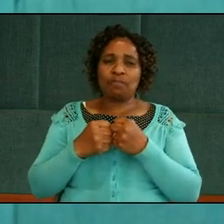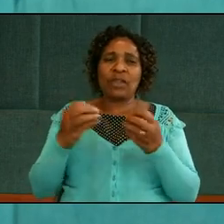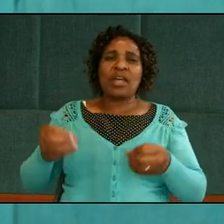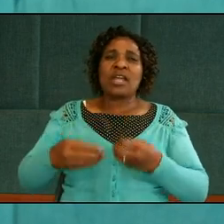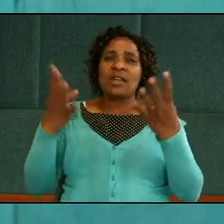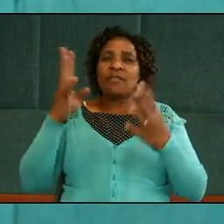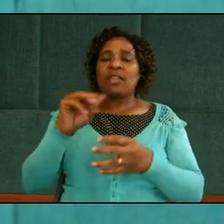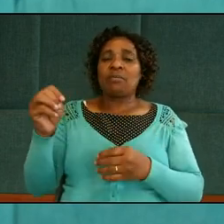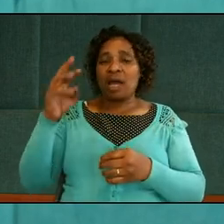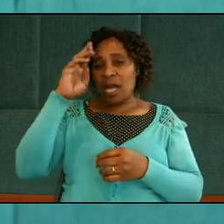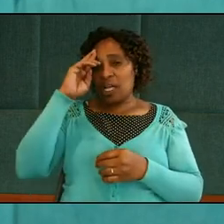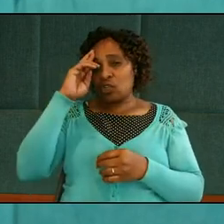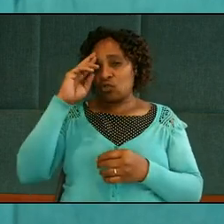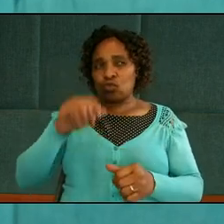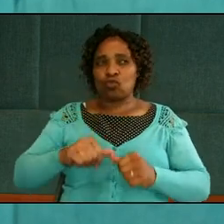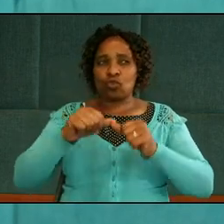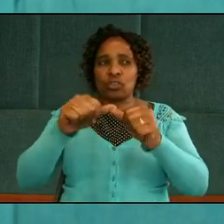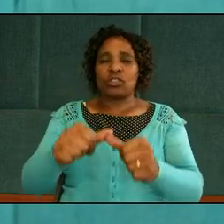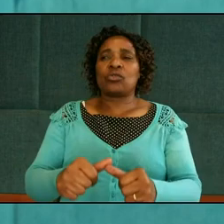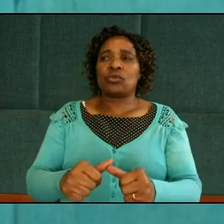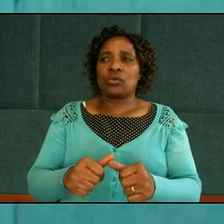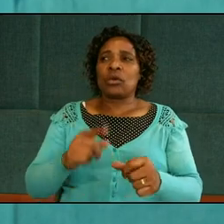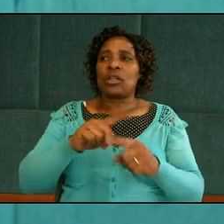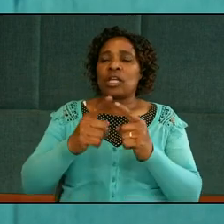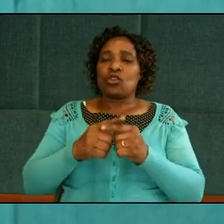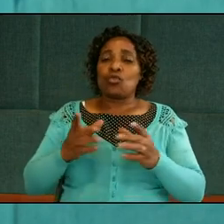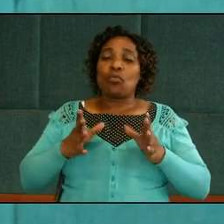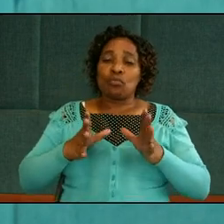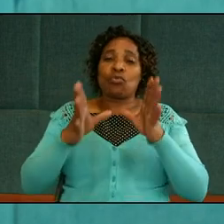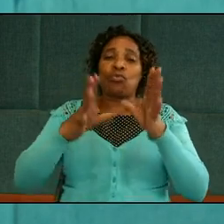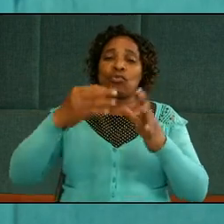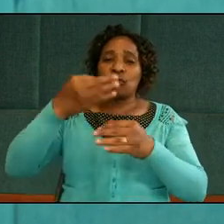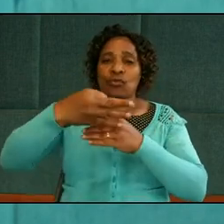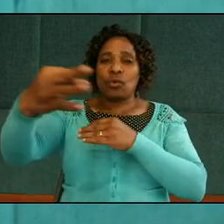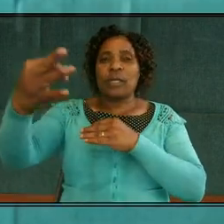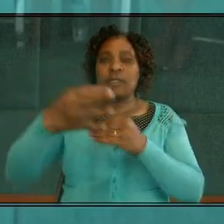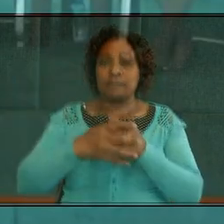give them a reason to continue and to push forward.